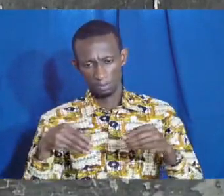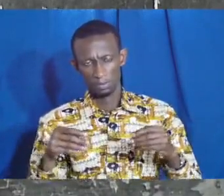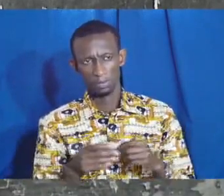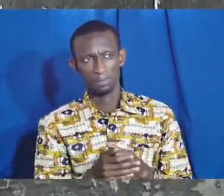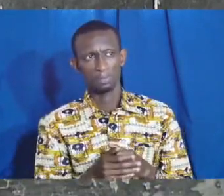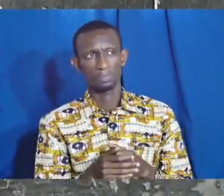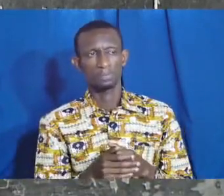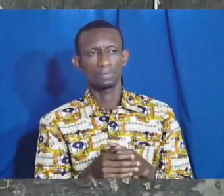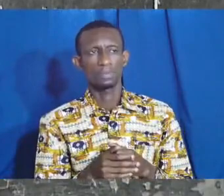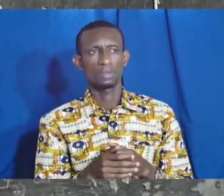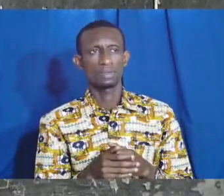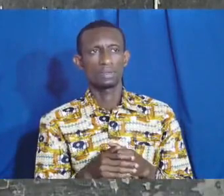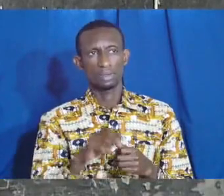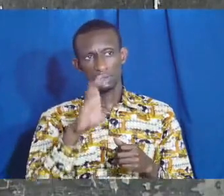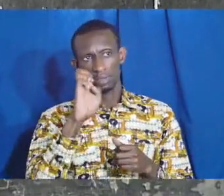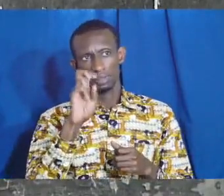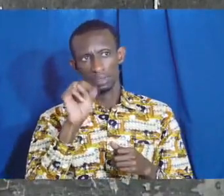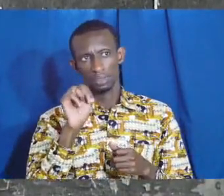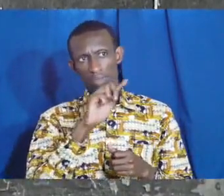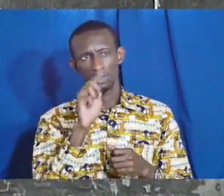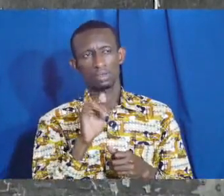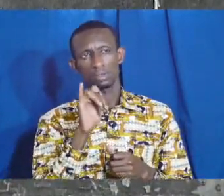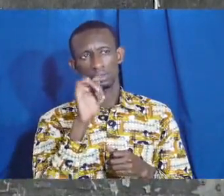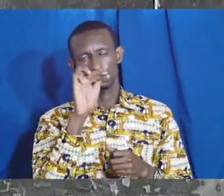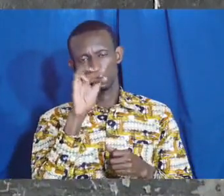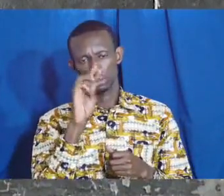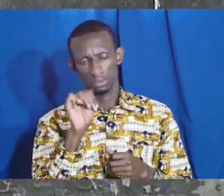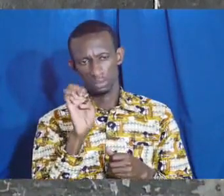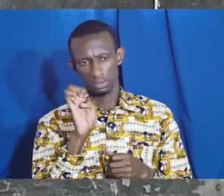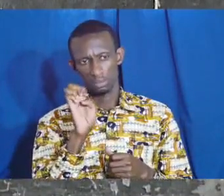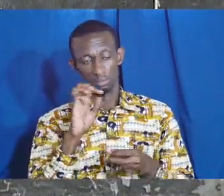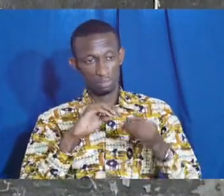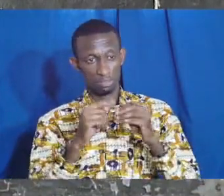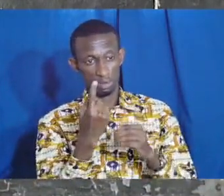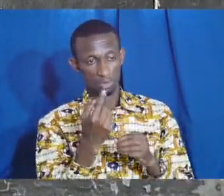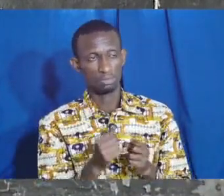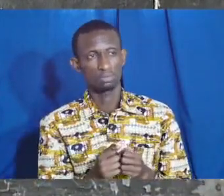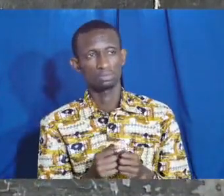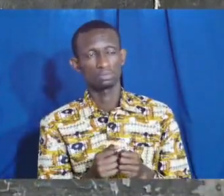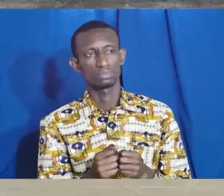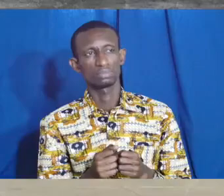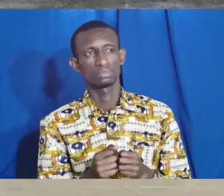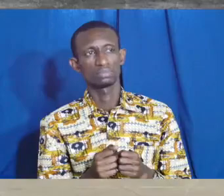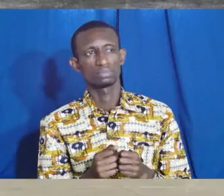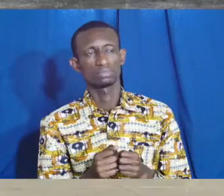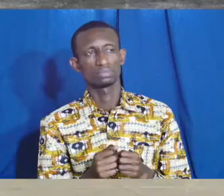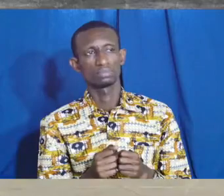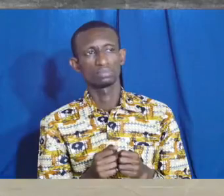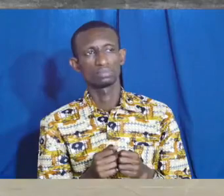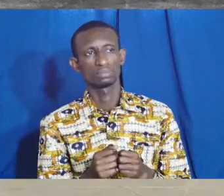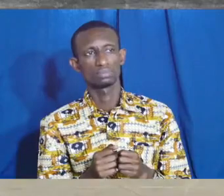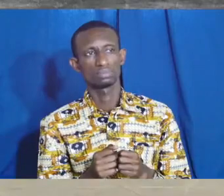number one, the enzyme they are protein in nature. Number one, enzymes